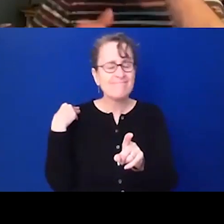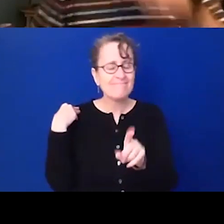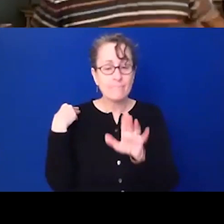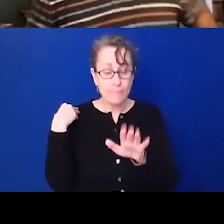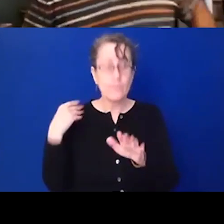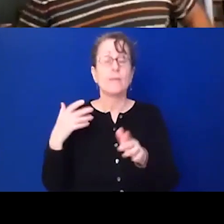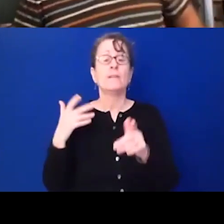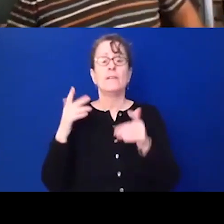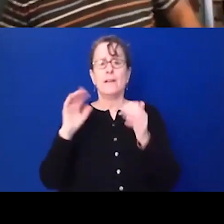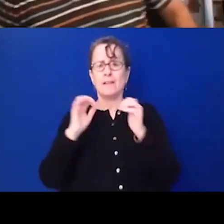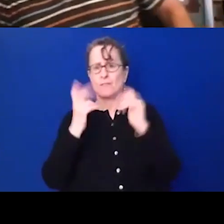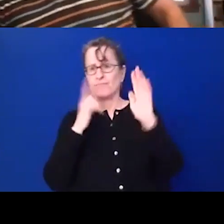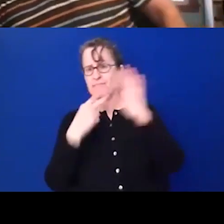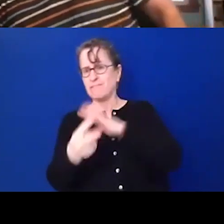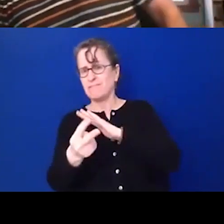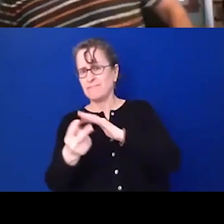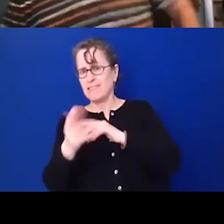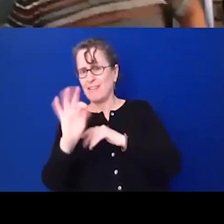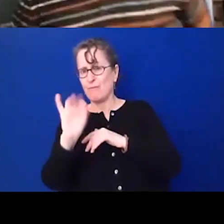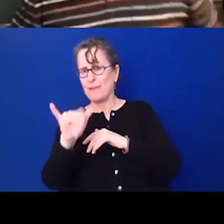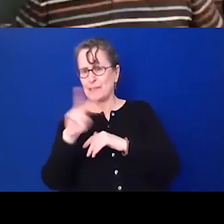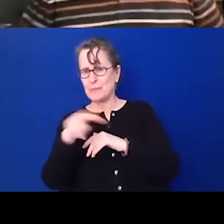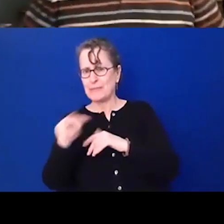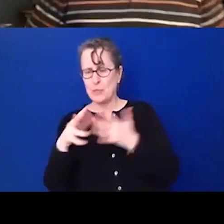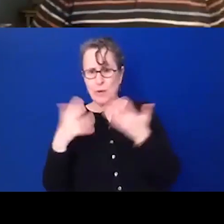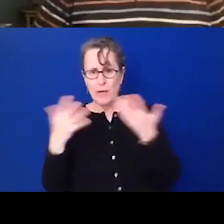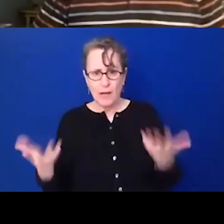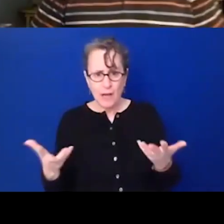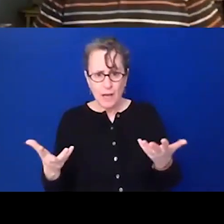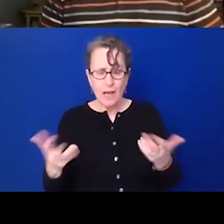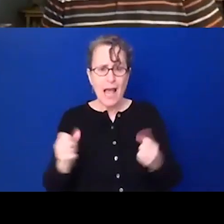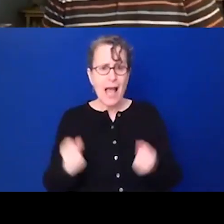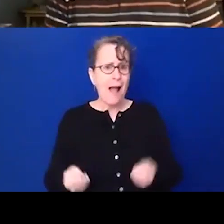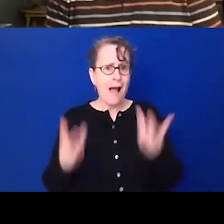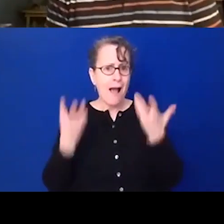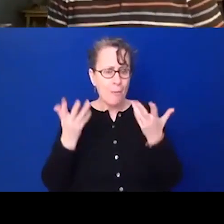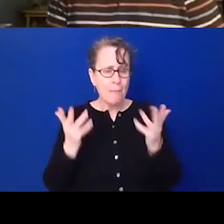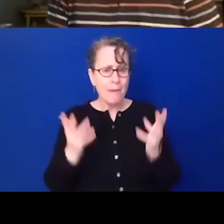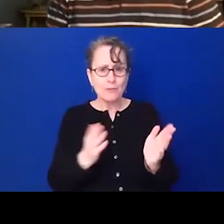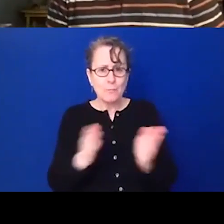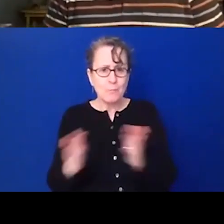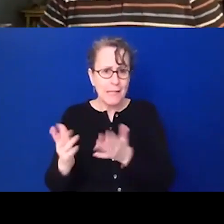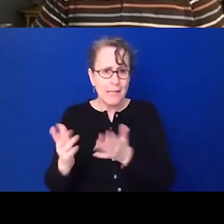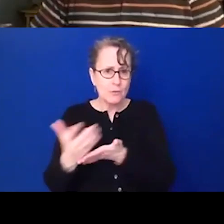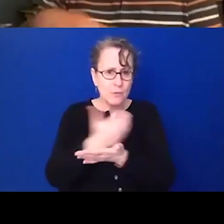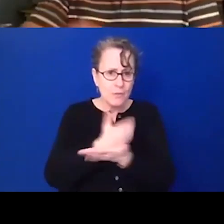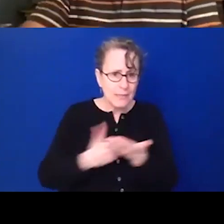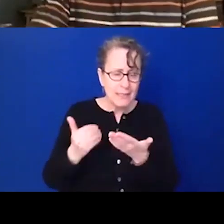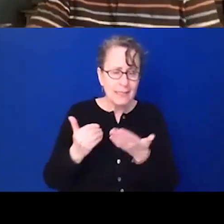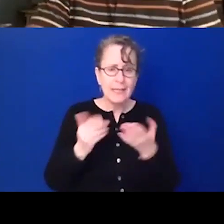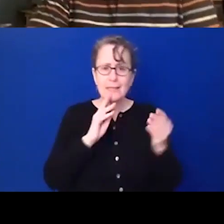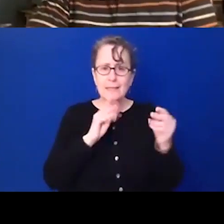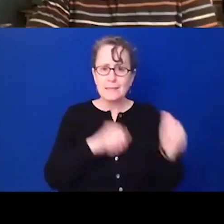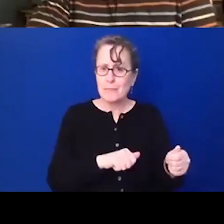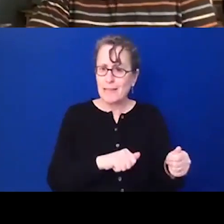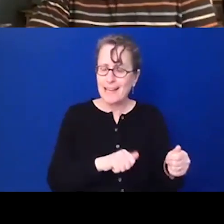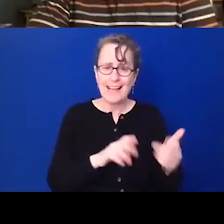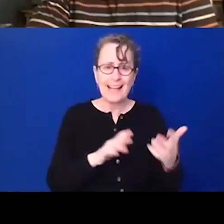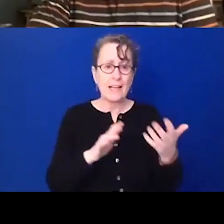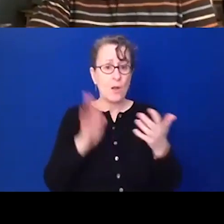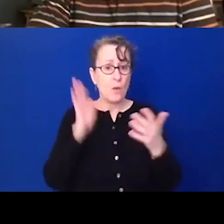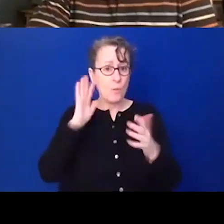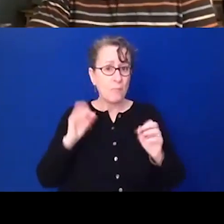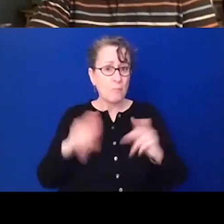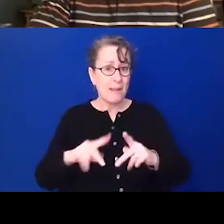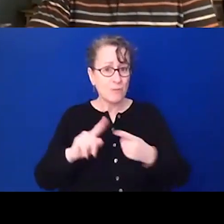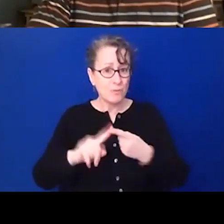especially difficult because of these abnormalities and because it's hard to predict exactly how the recovery in FY 22